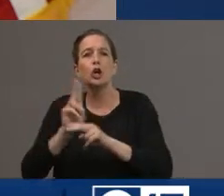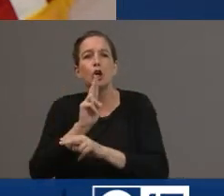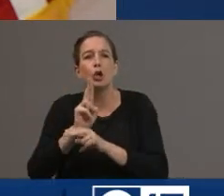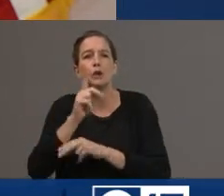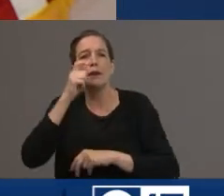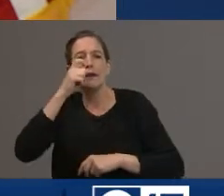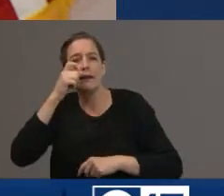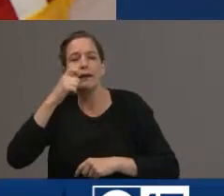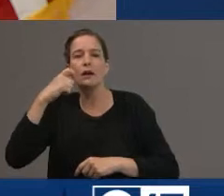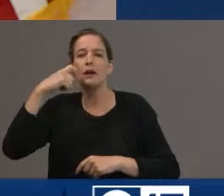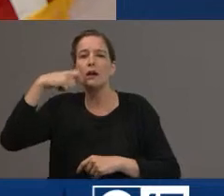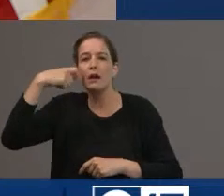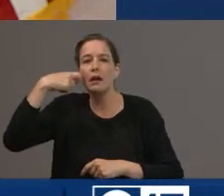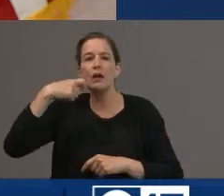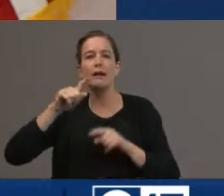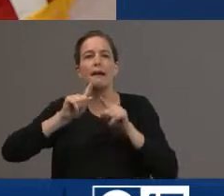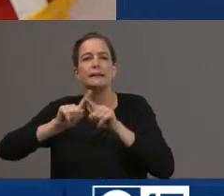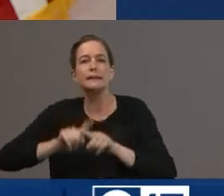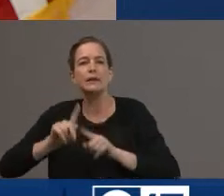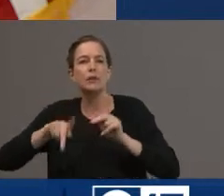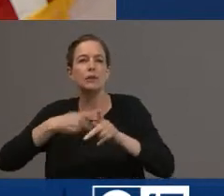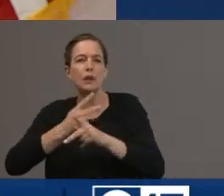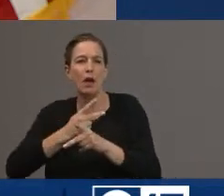and other types of testing.